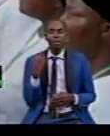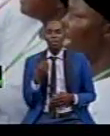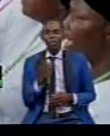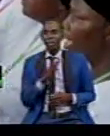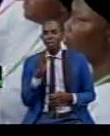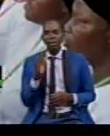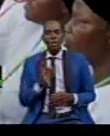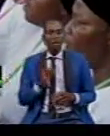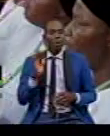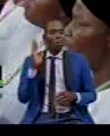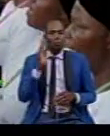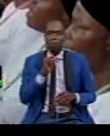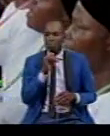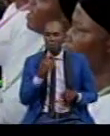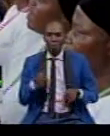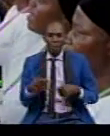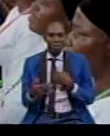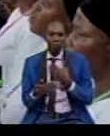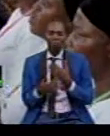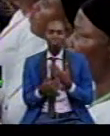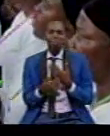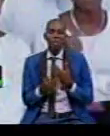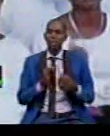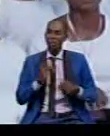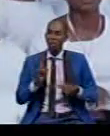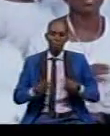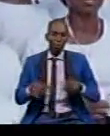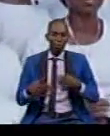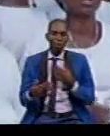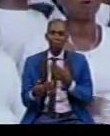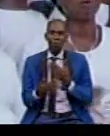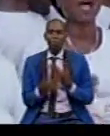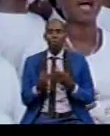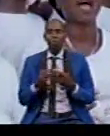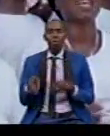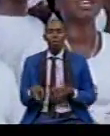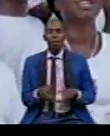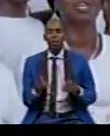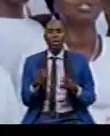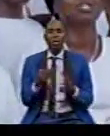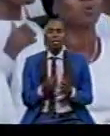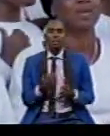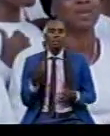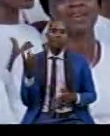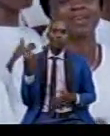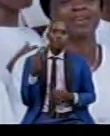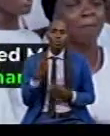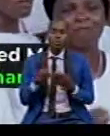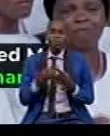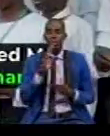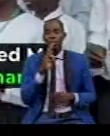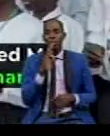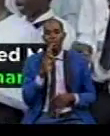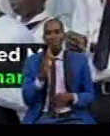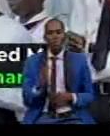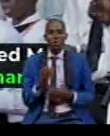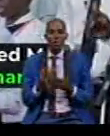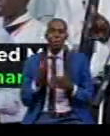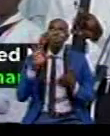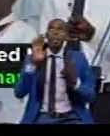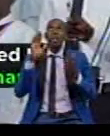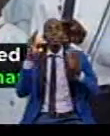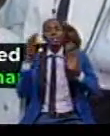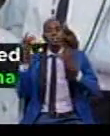back. I won't go back. All the details that will help us to reach